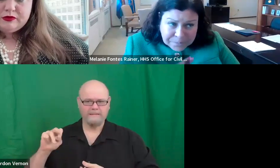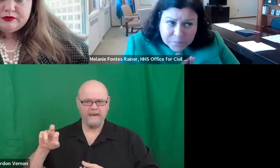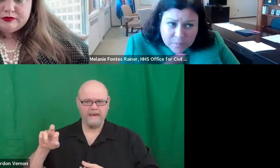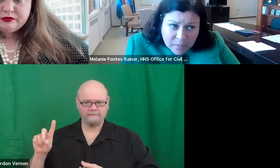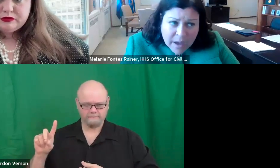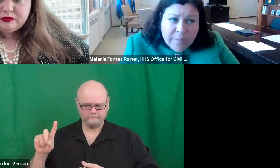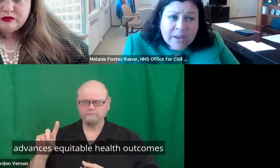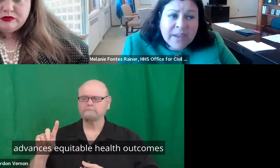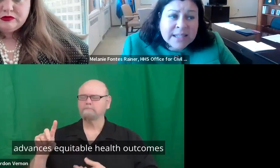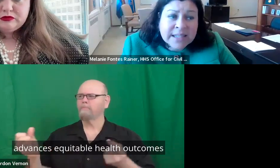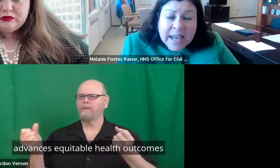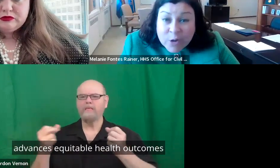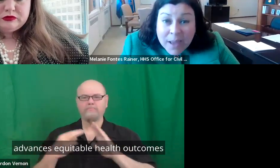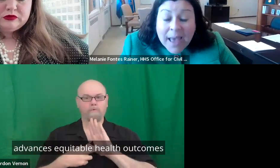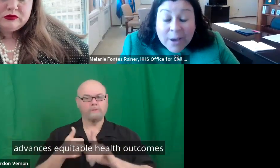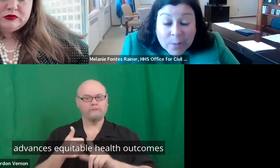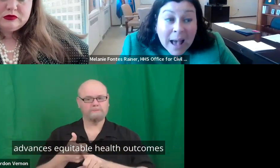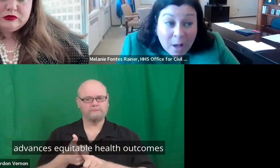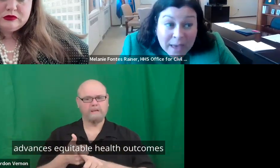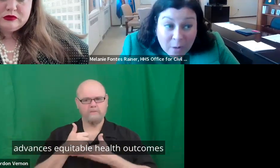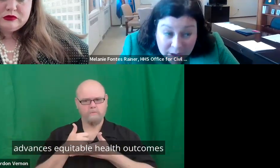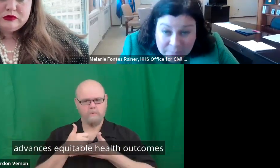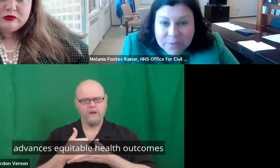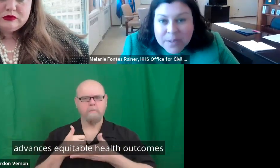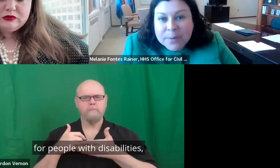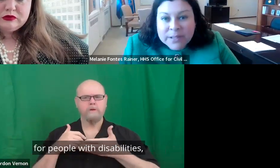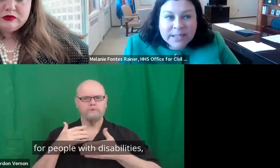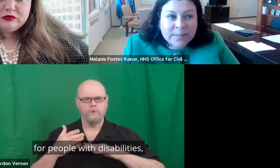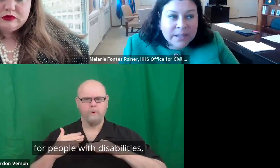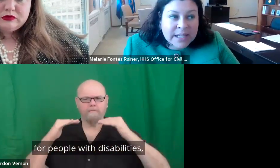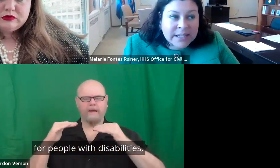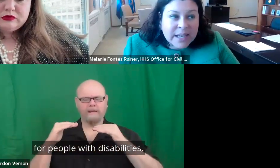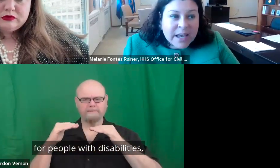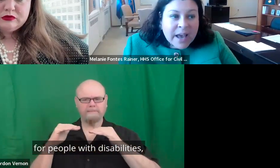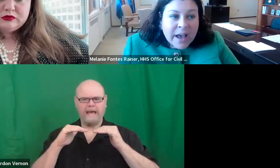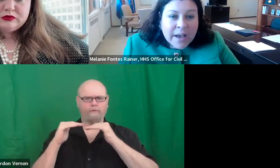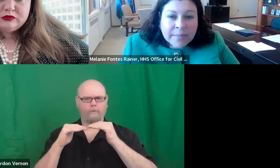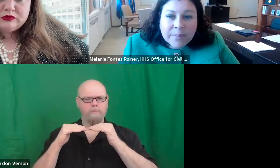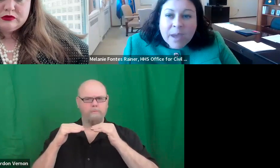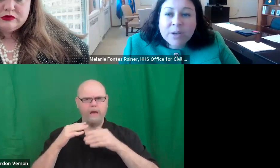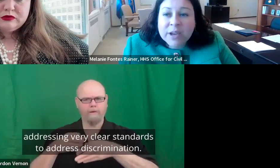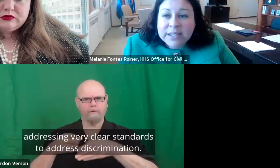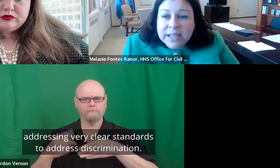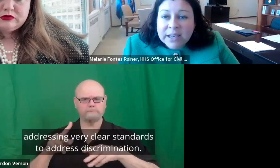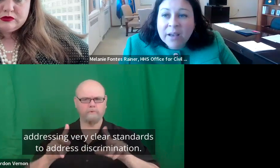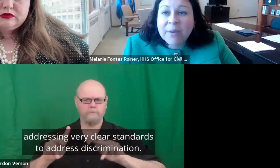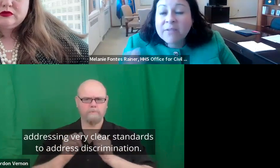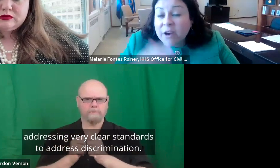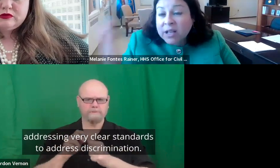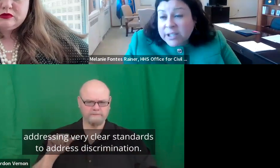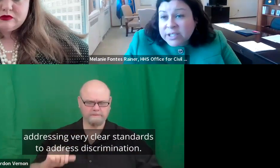like advances equitable health outcomes for people with disabilities,